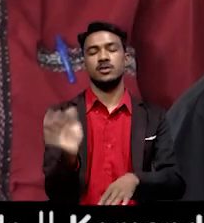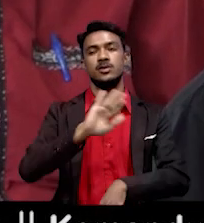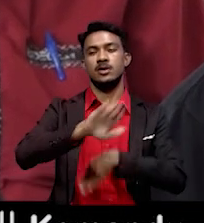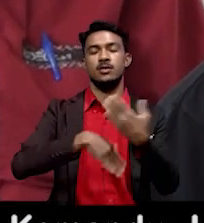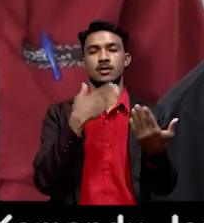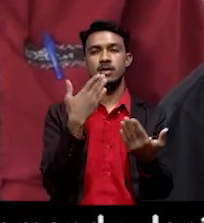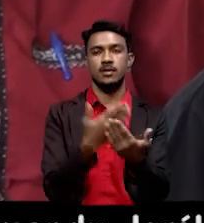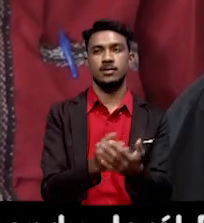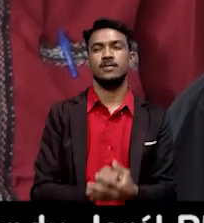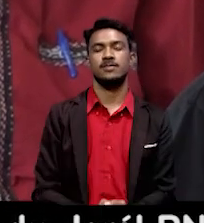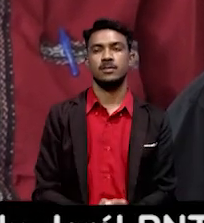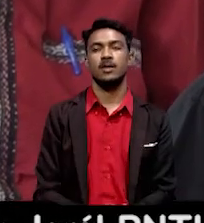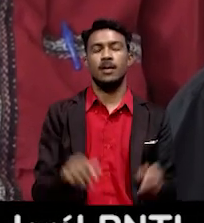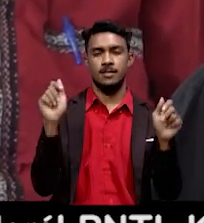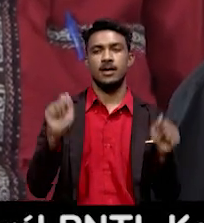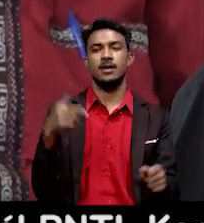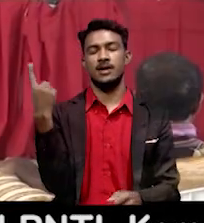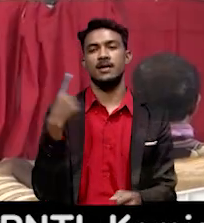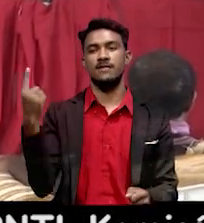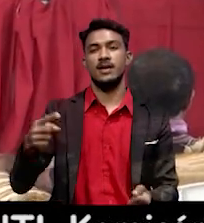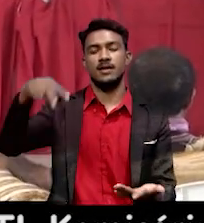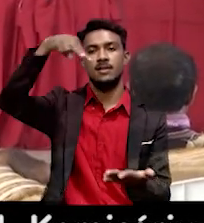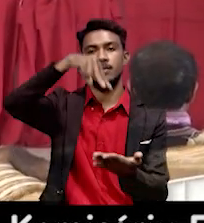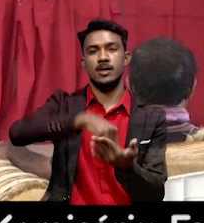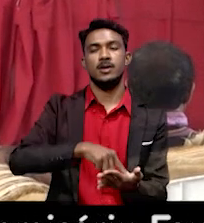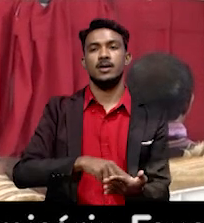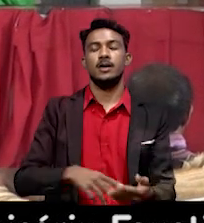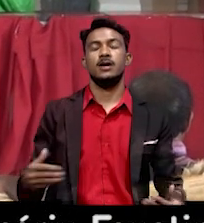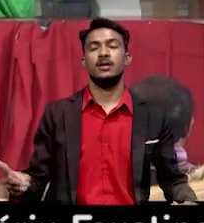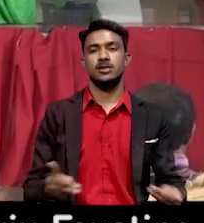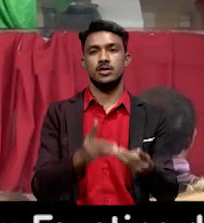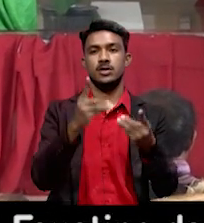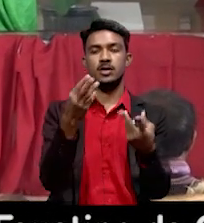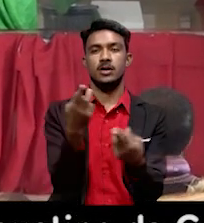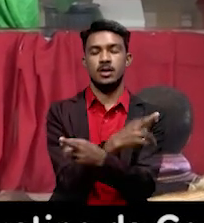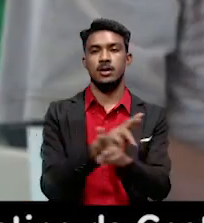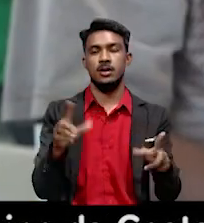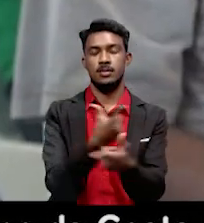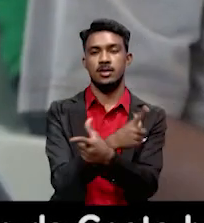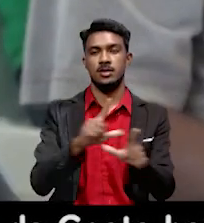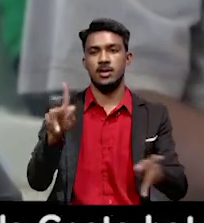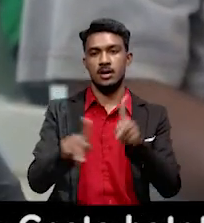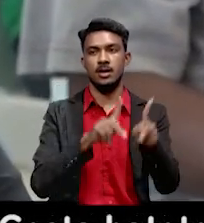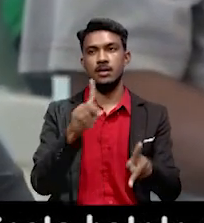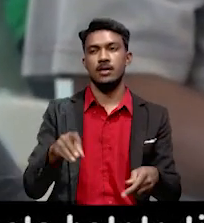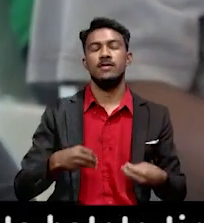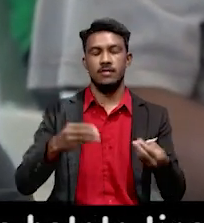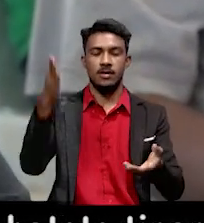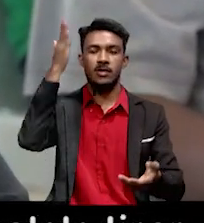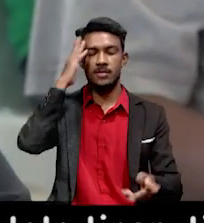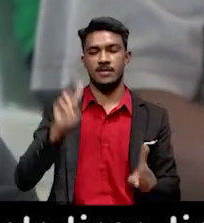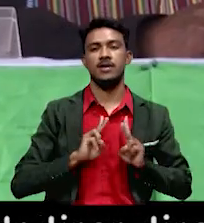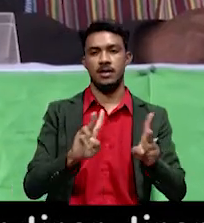diplomatica. Huri na fatim firme luta ba prinsipu libertação do povo. Ami alerta na fatim ba compatriotas tomak ia territorio